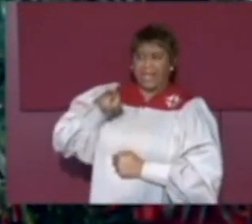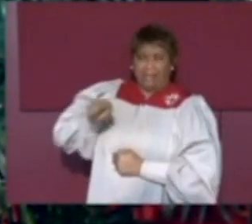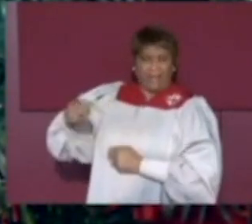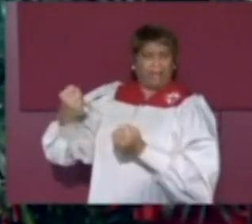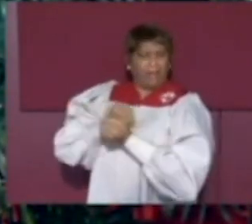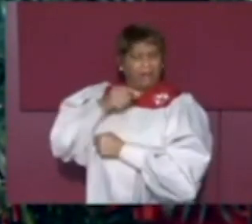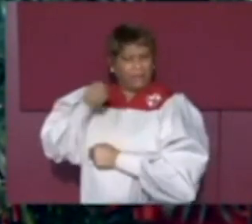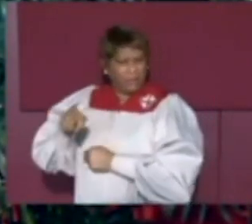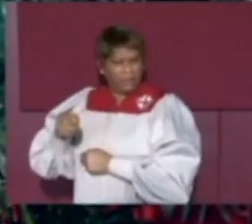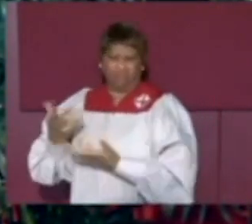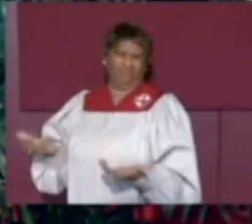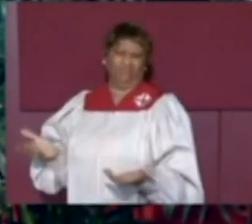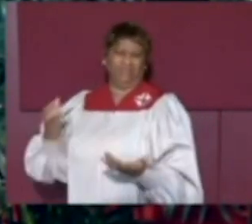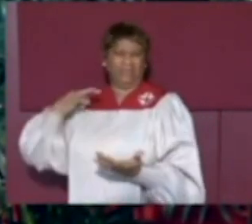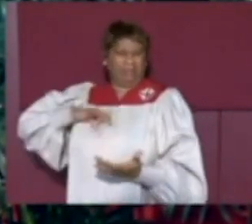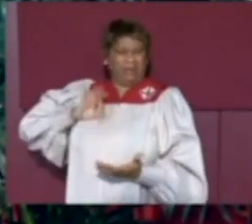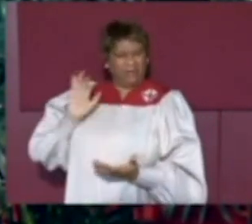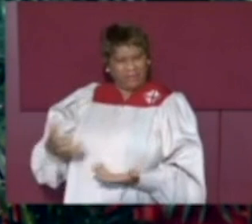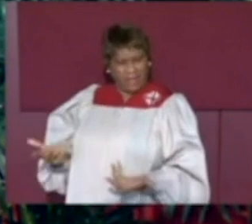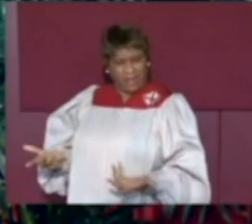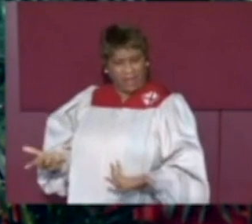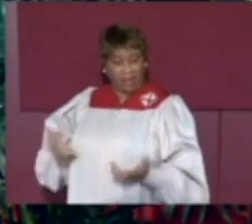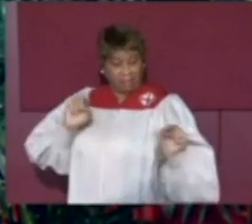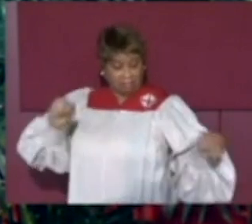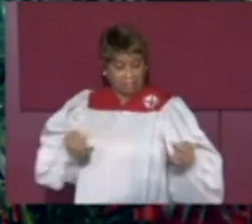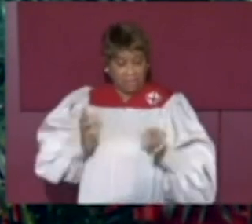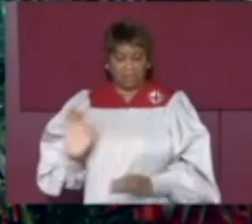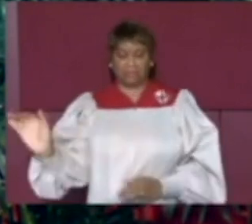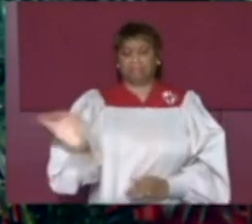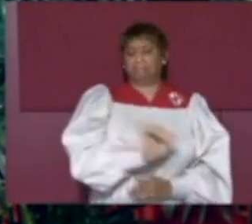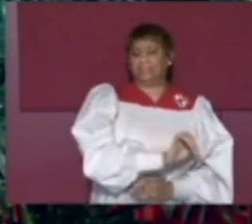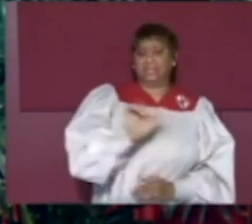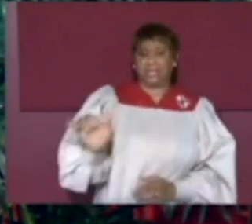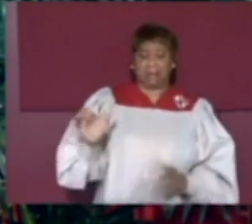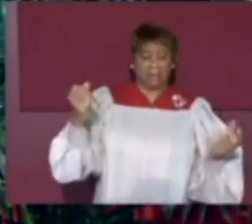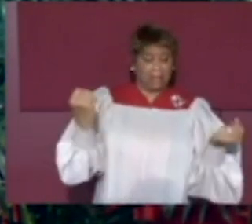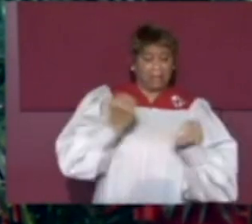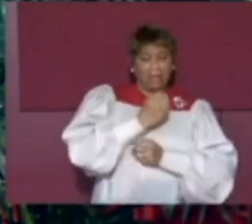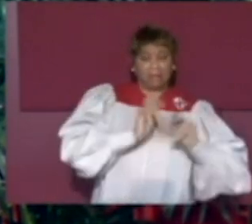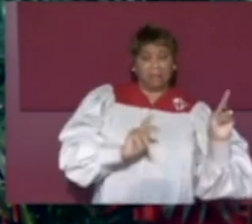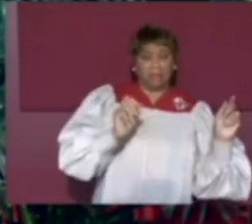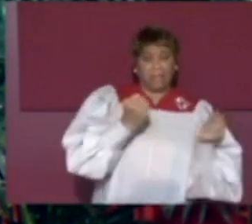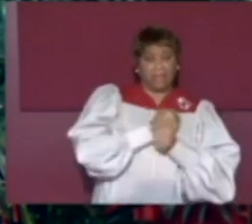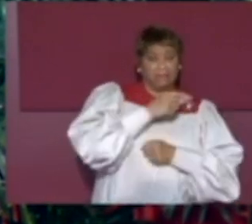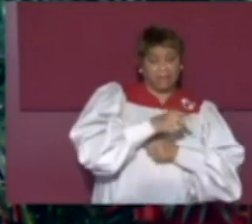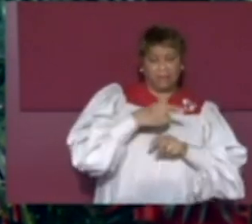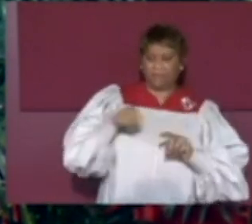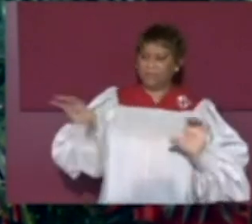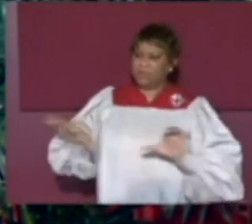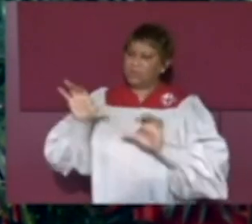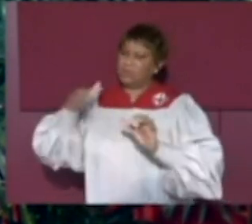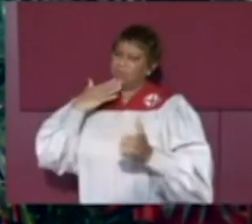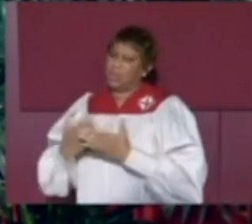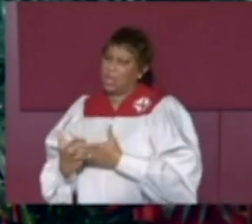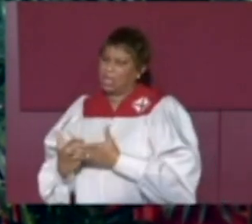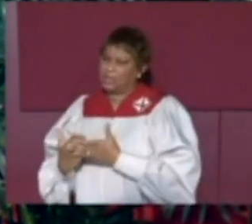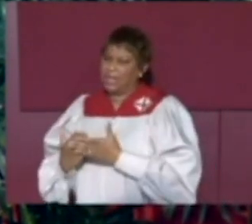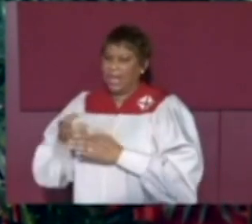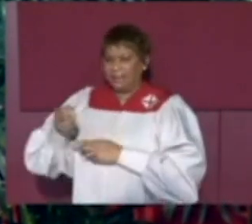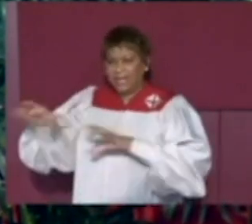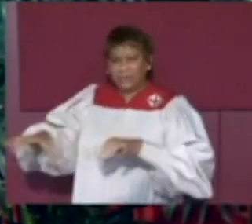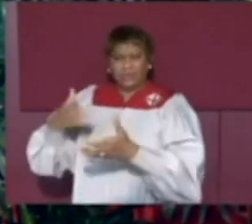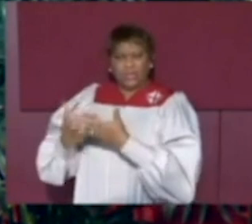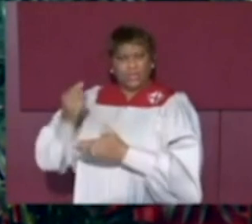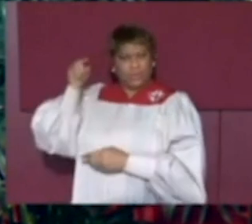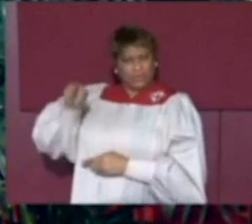you, what thanks have ye? For sinners also love those that love them. If you do good to them which do good to you,